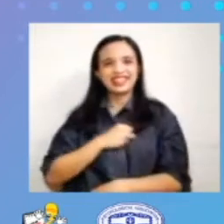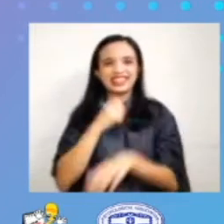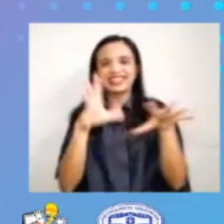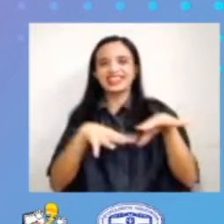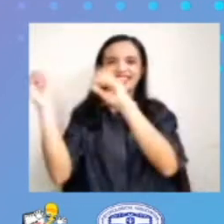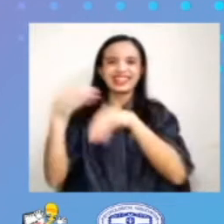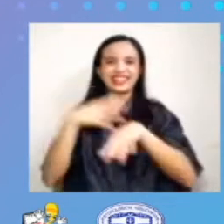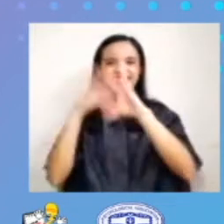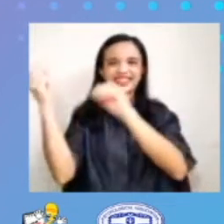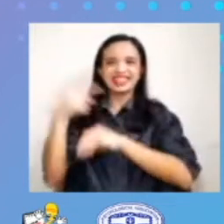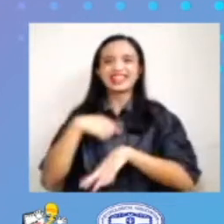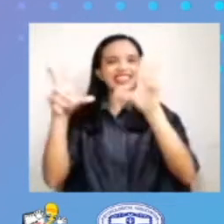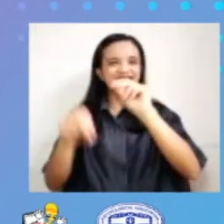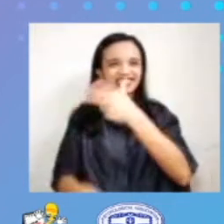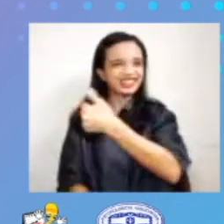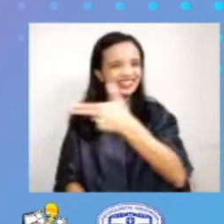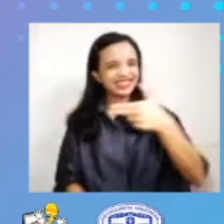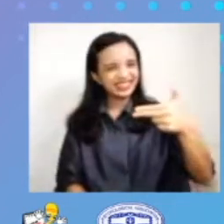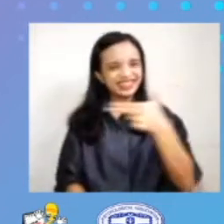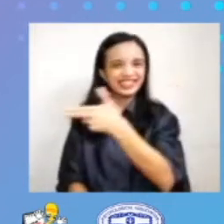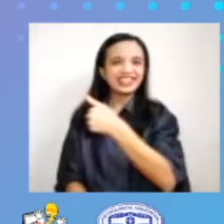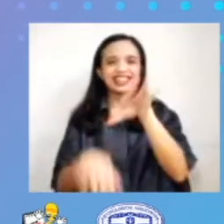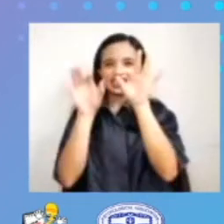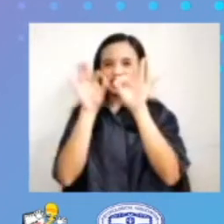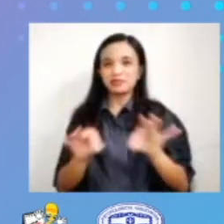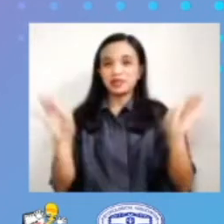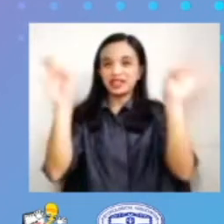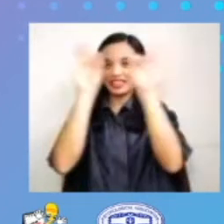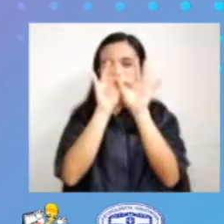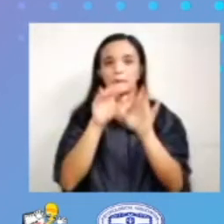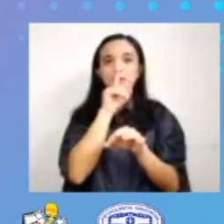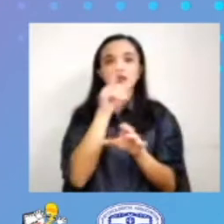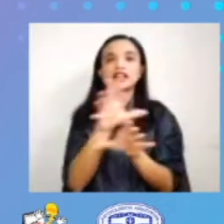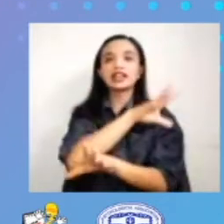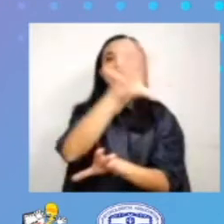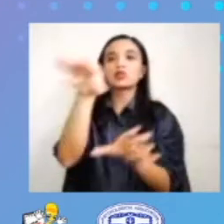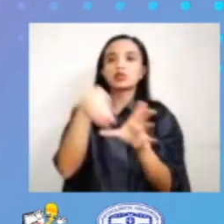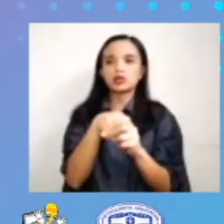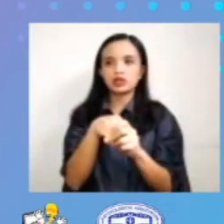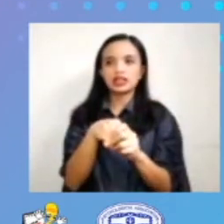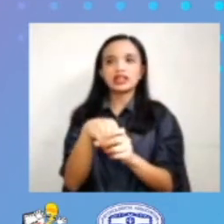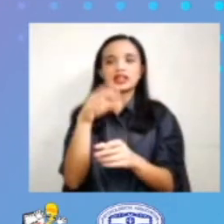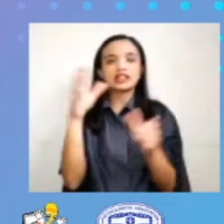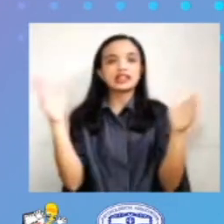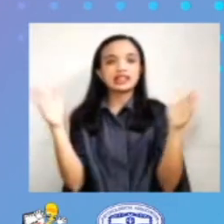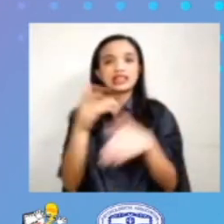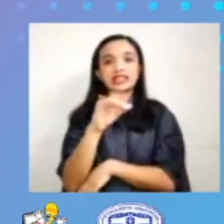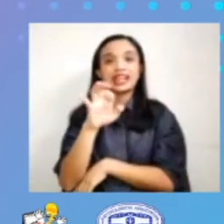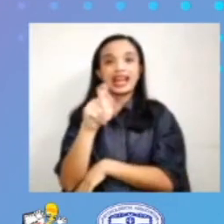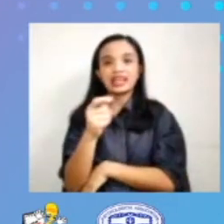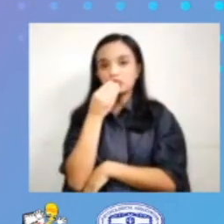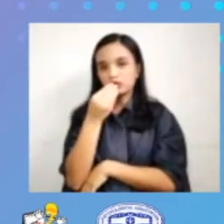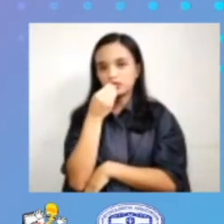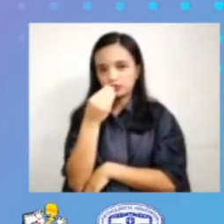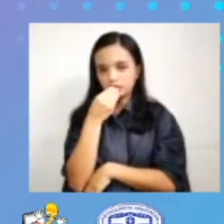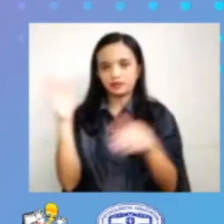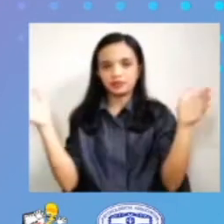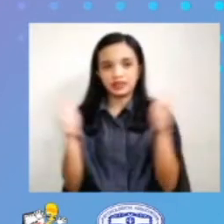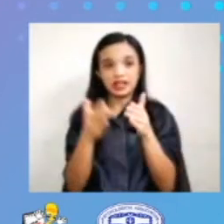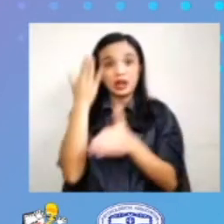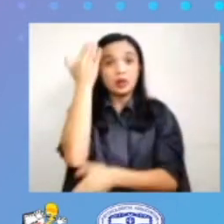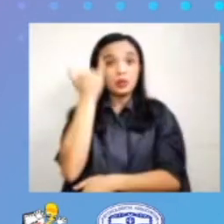10 minutes, as simple as that, and eventually it can lengthen pa, and you can intensify pa the